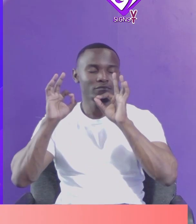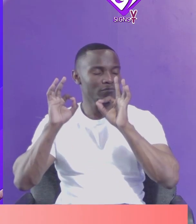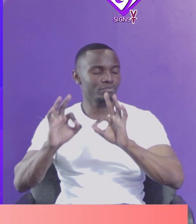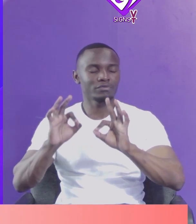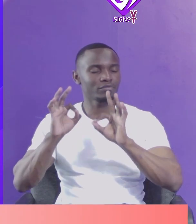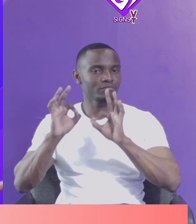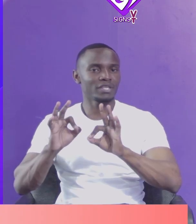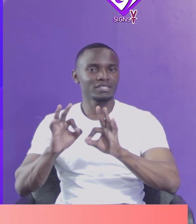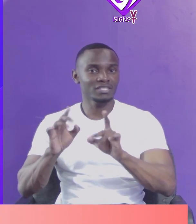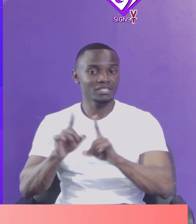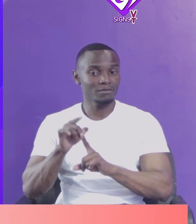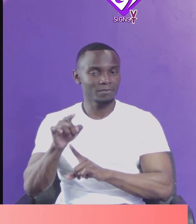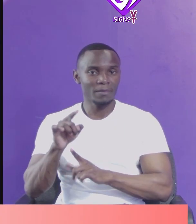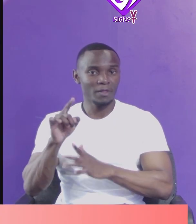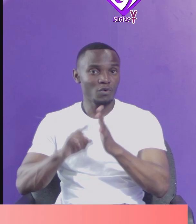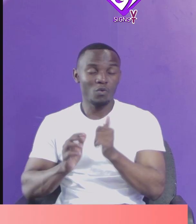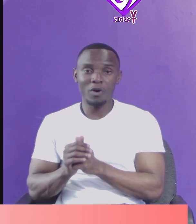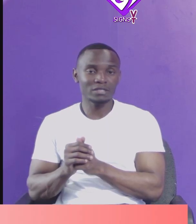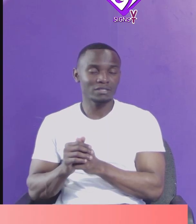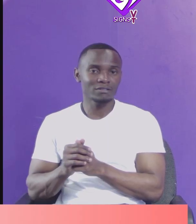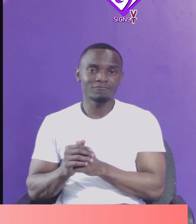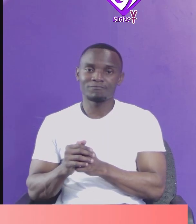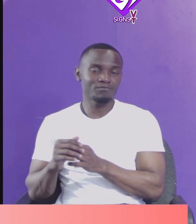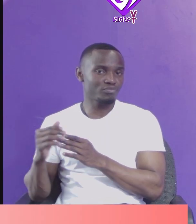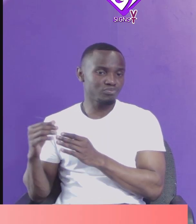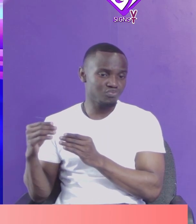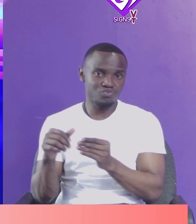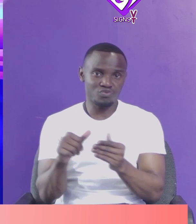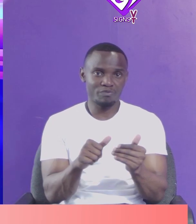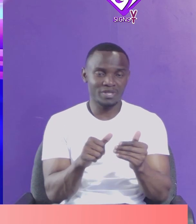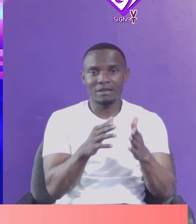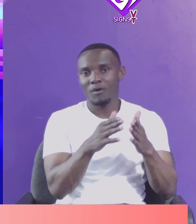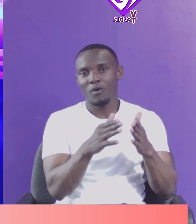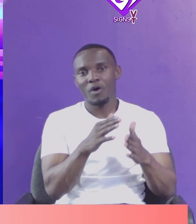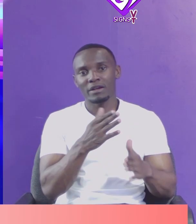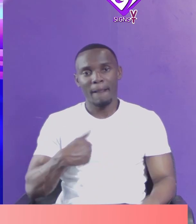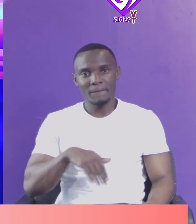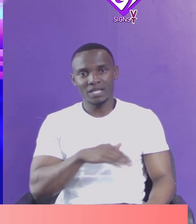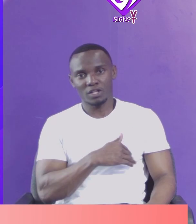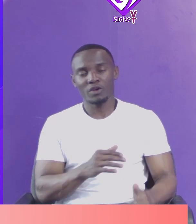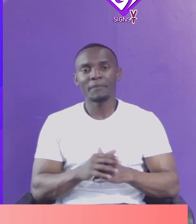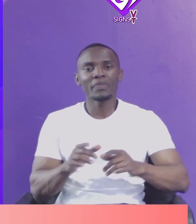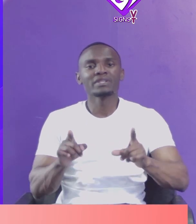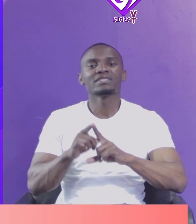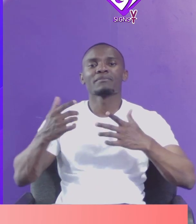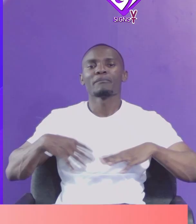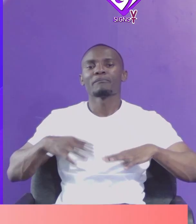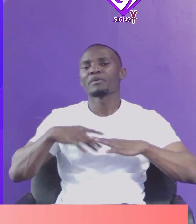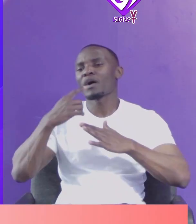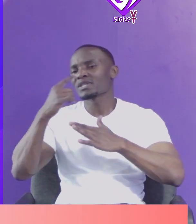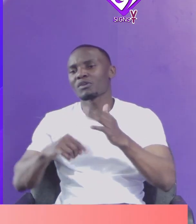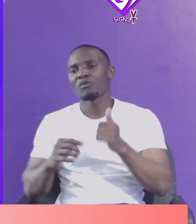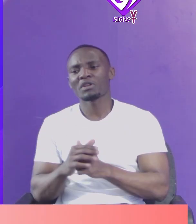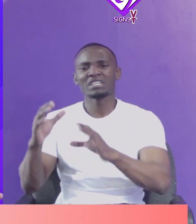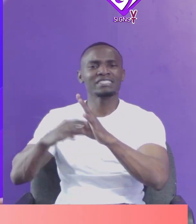should say a statement performance from Chelsea. For the past few games, people have been saying Chelsea hawajapatana na timu kubwa